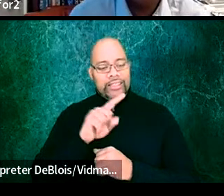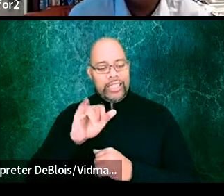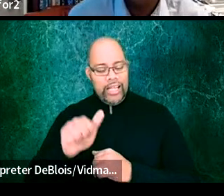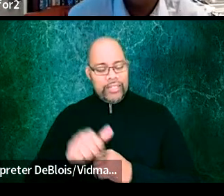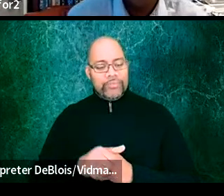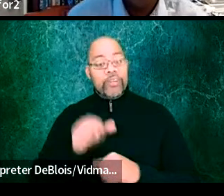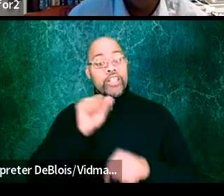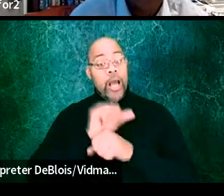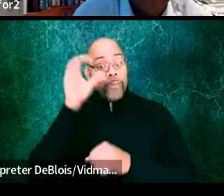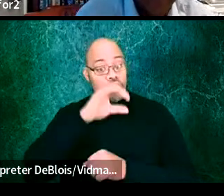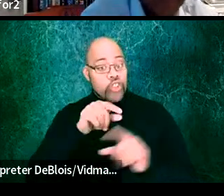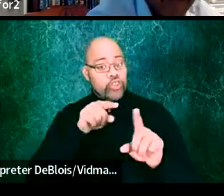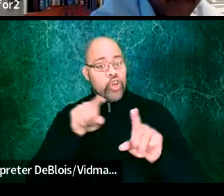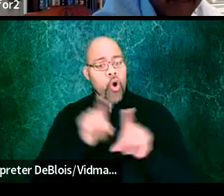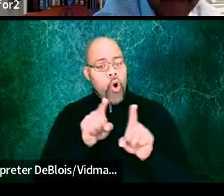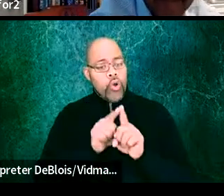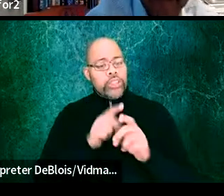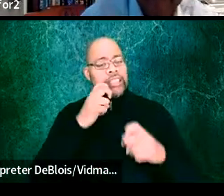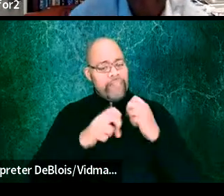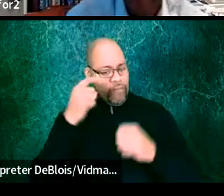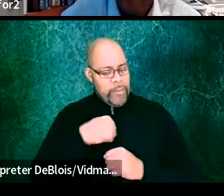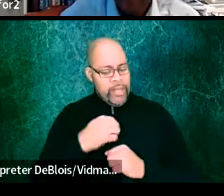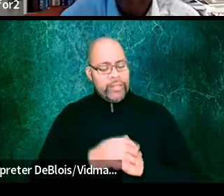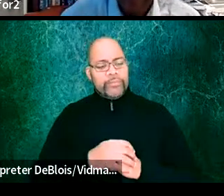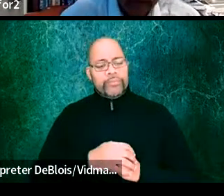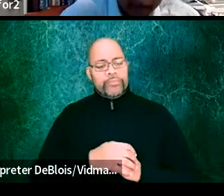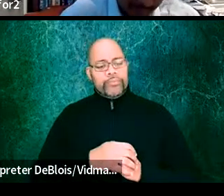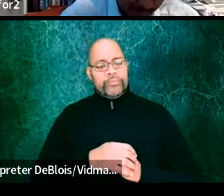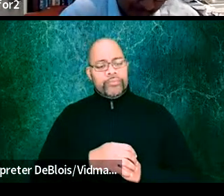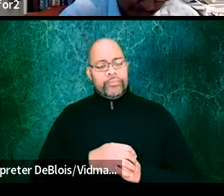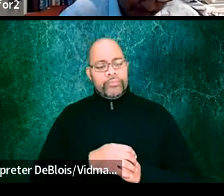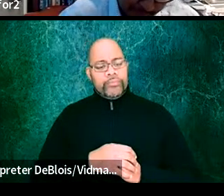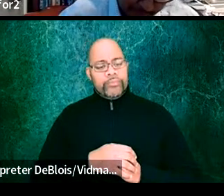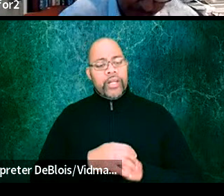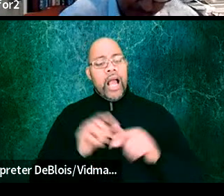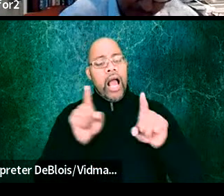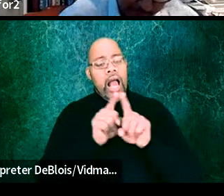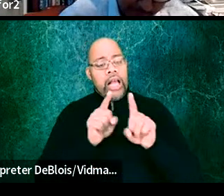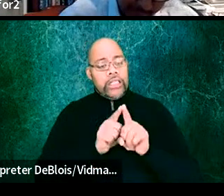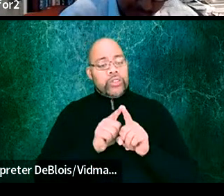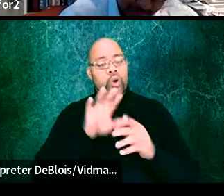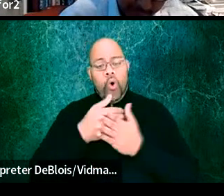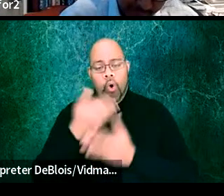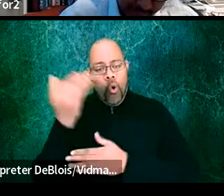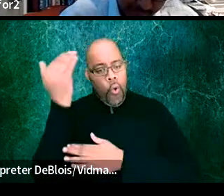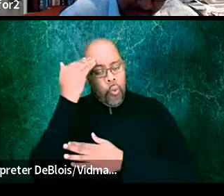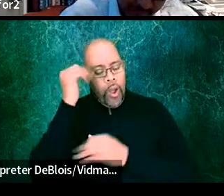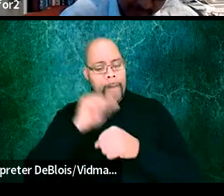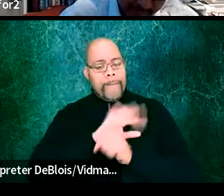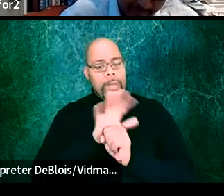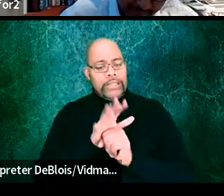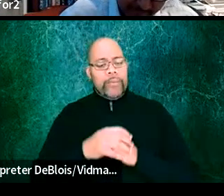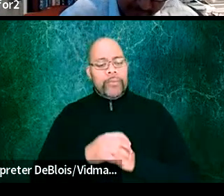The job search was also difficult for me. As we all were aware, the